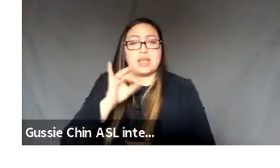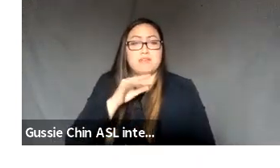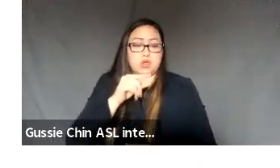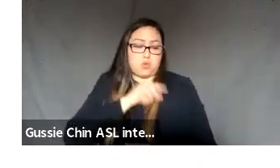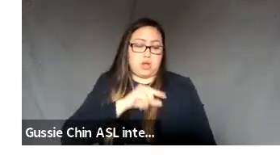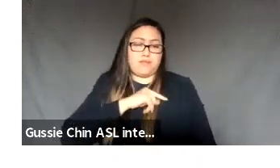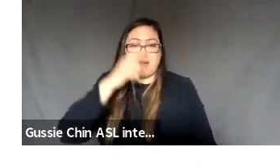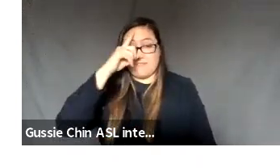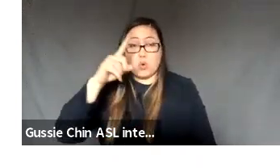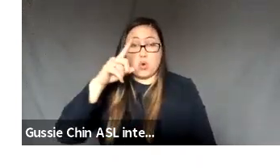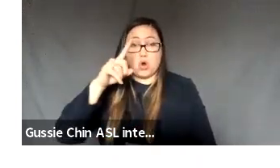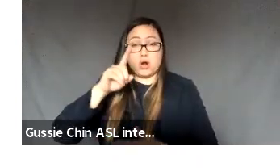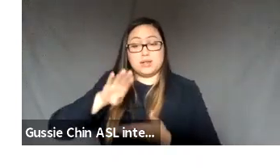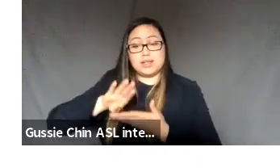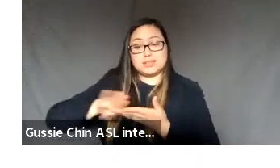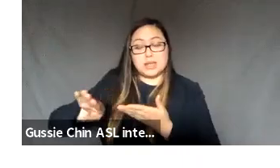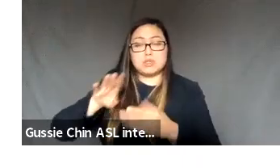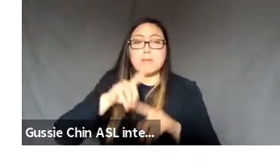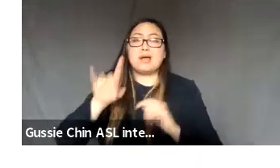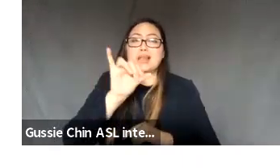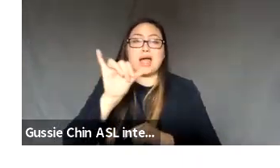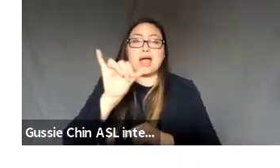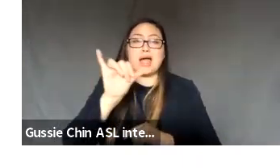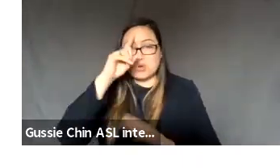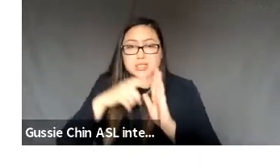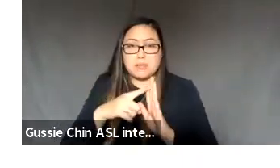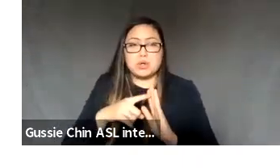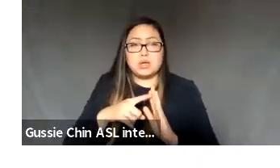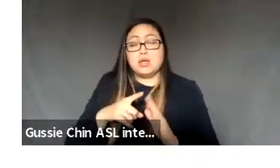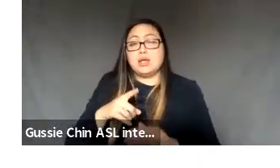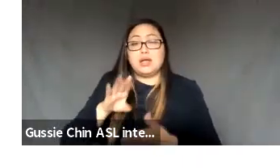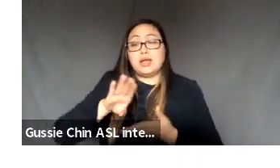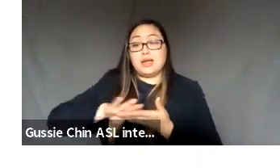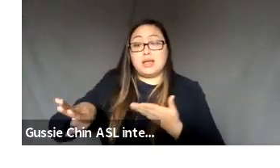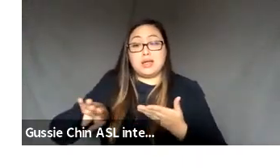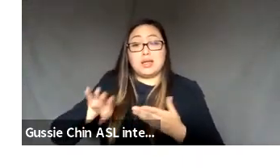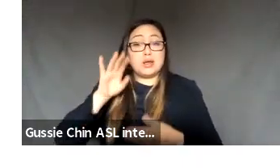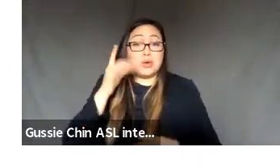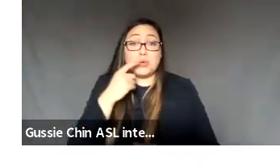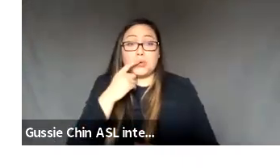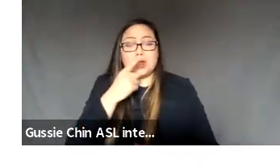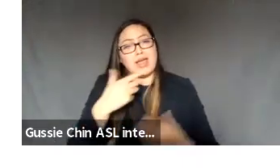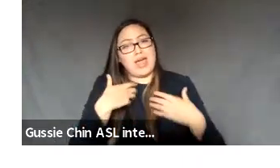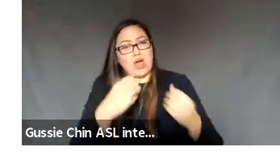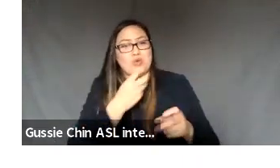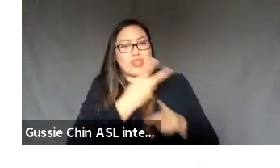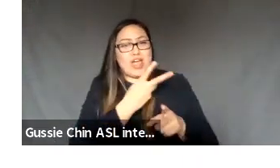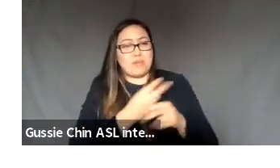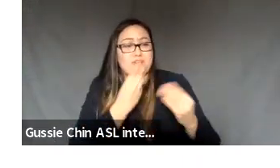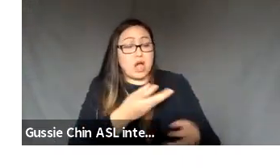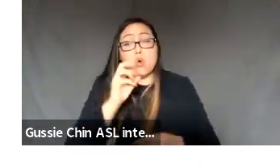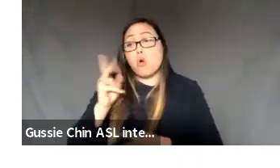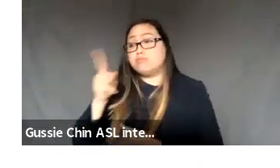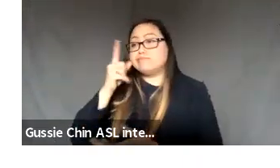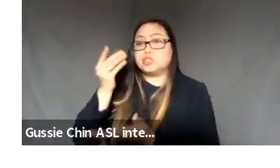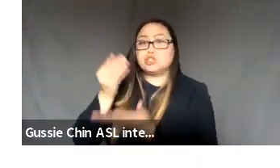exception, but has, let's say, an excluded occupancy, like a healthcare provider or a shopping center or sales